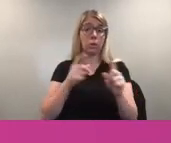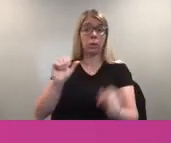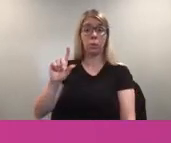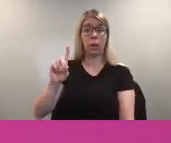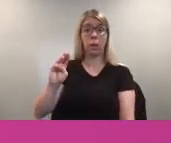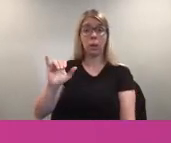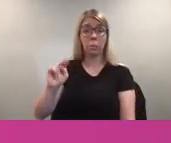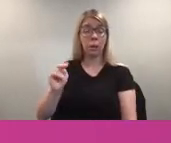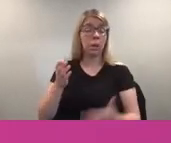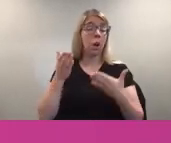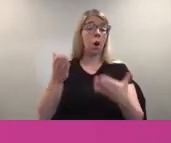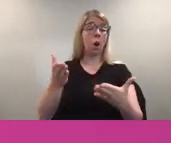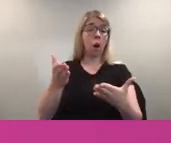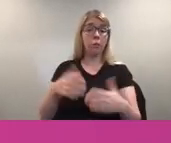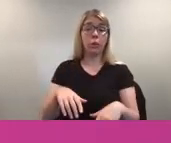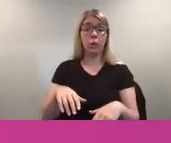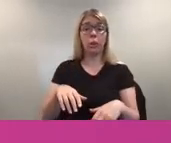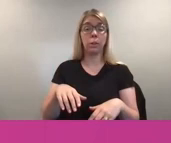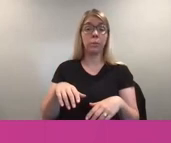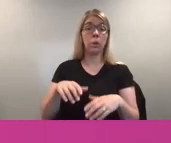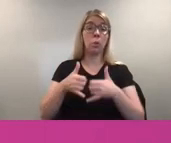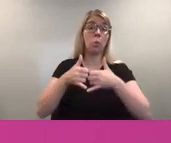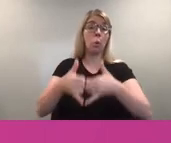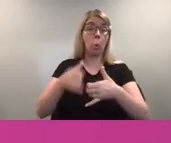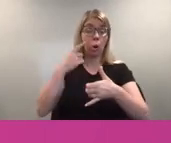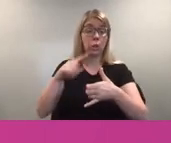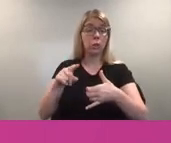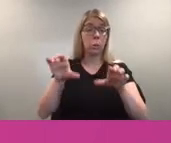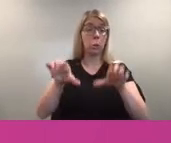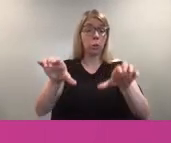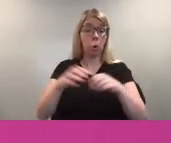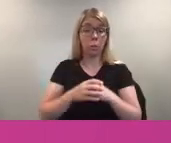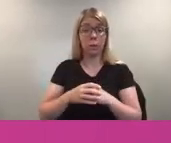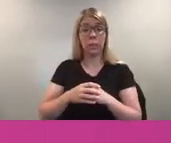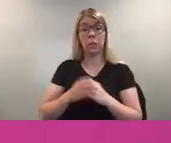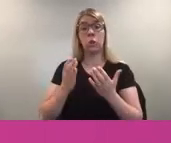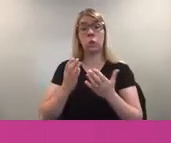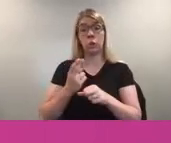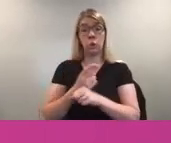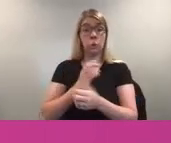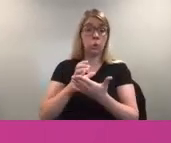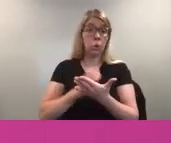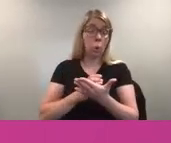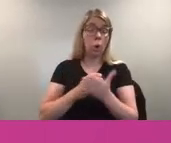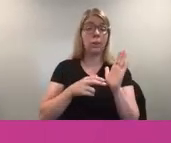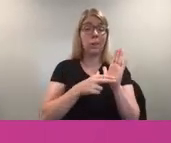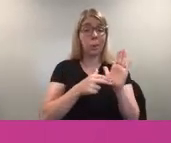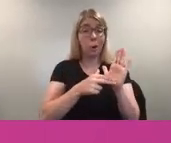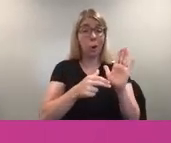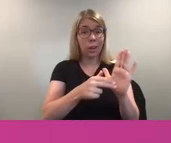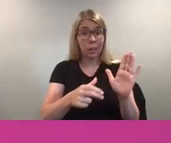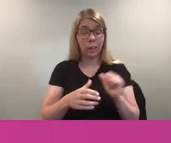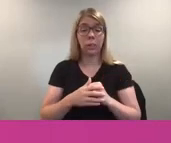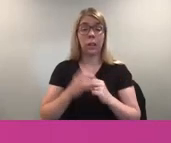for performance, use course markings, which you just shared. Think about terminology,